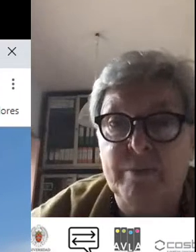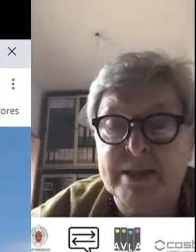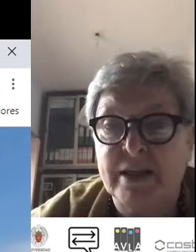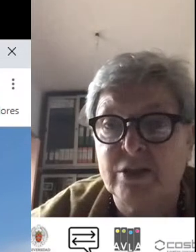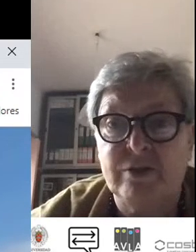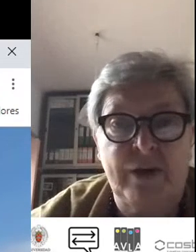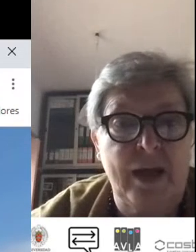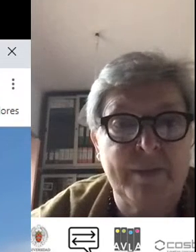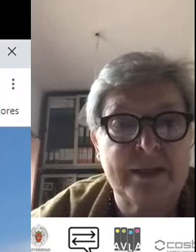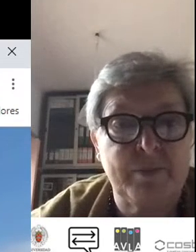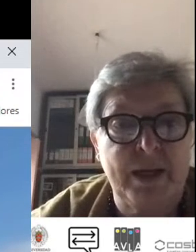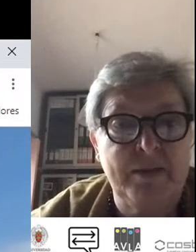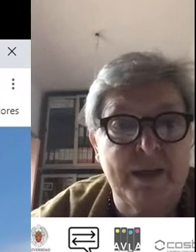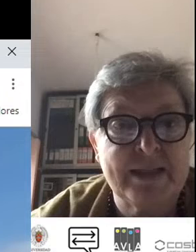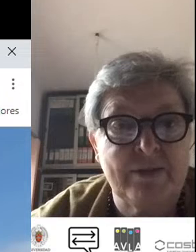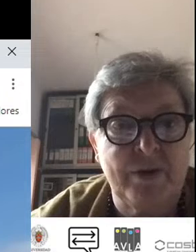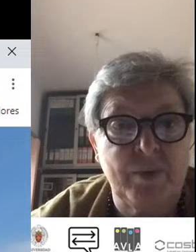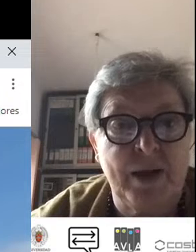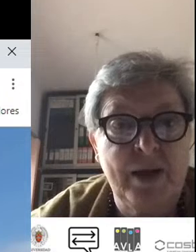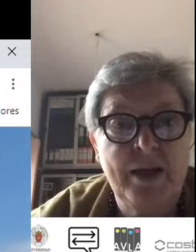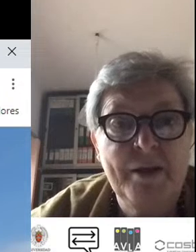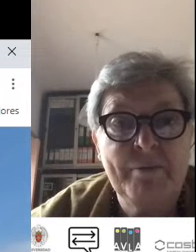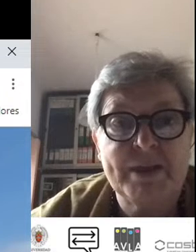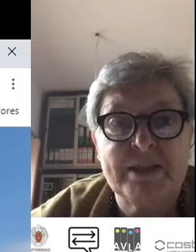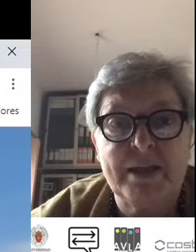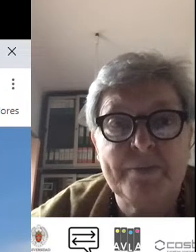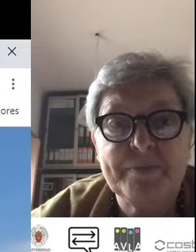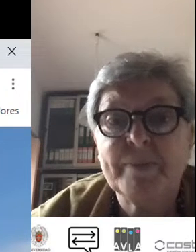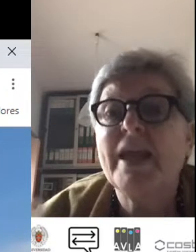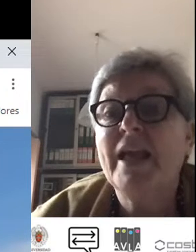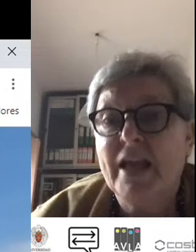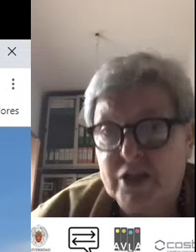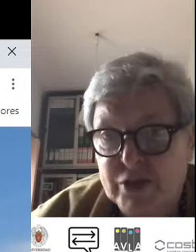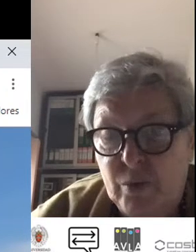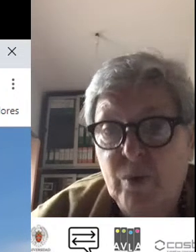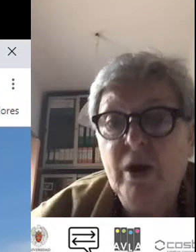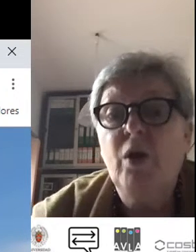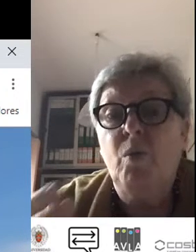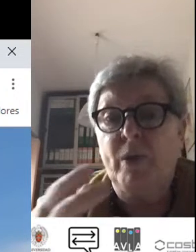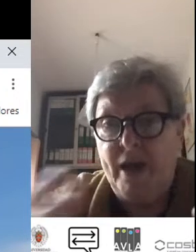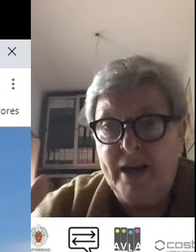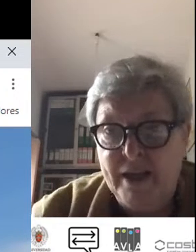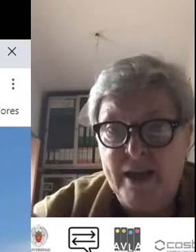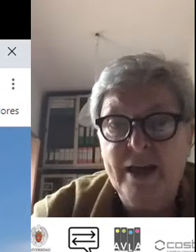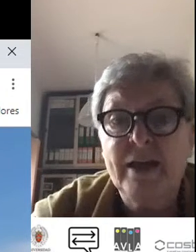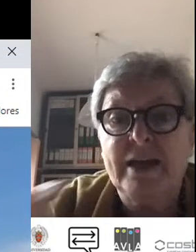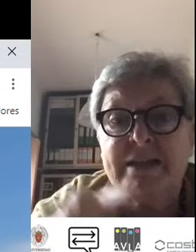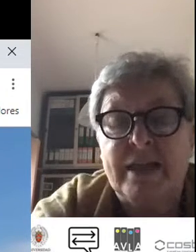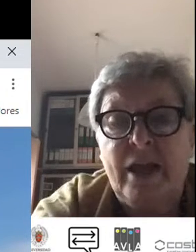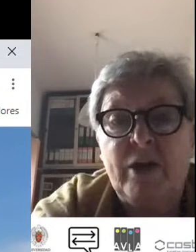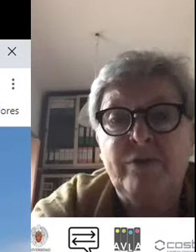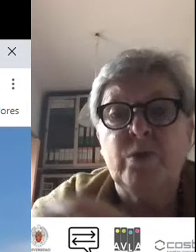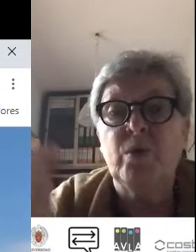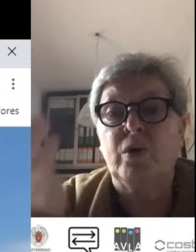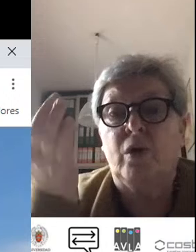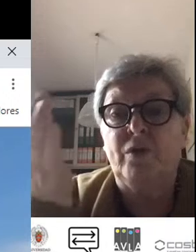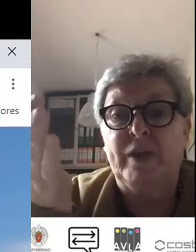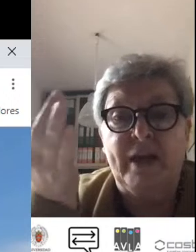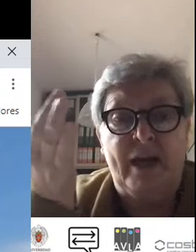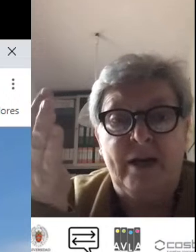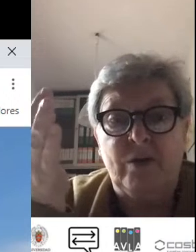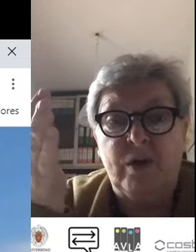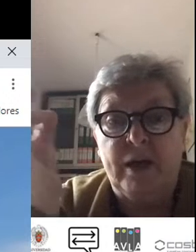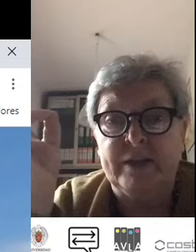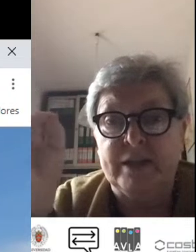environment. I don't know if I am explaining myself very well, but so we are here. And now if you look